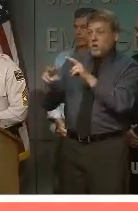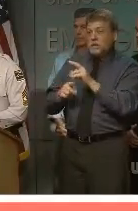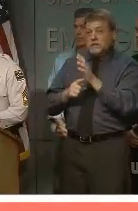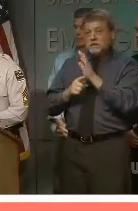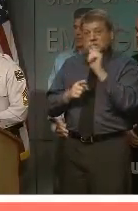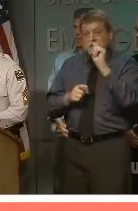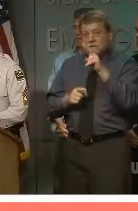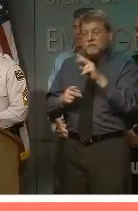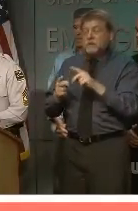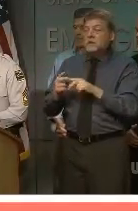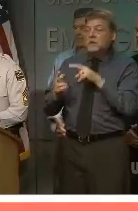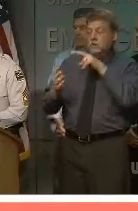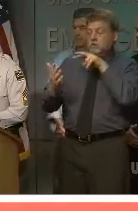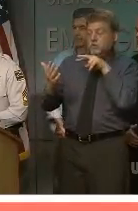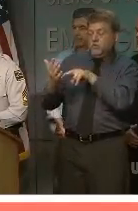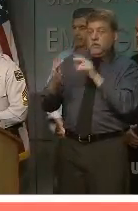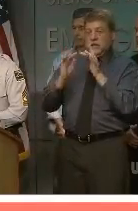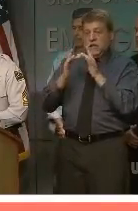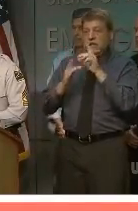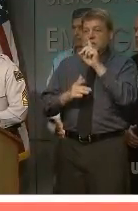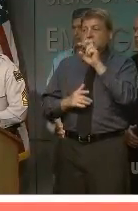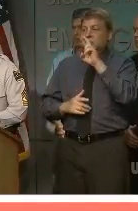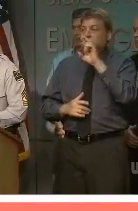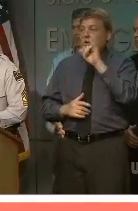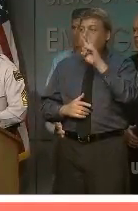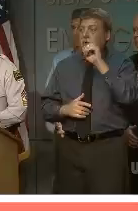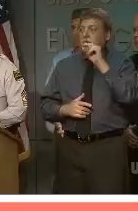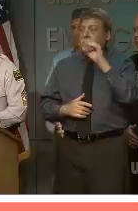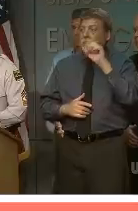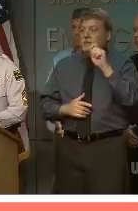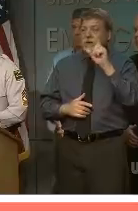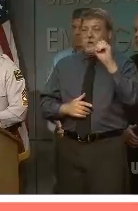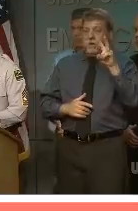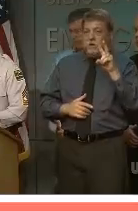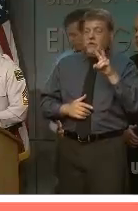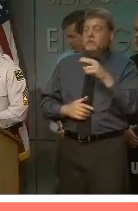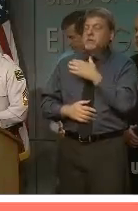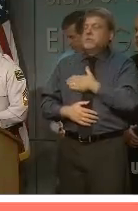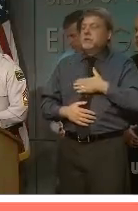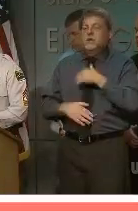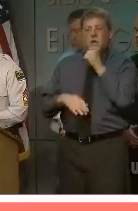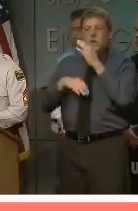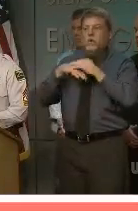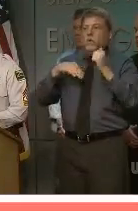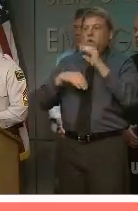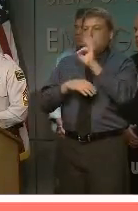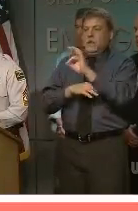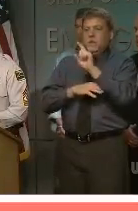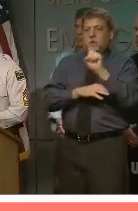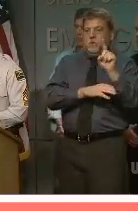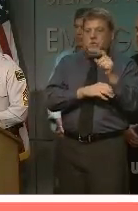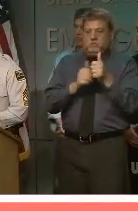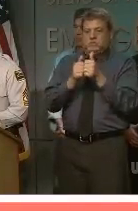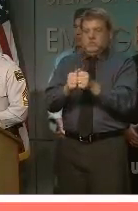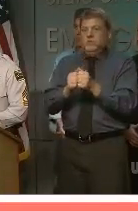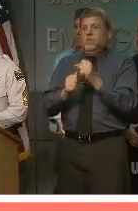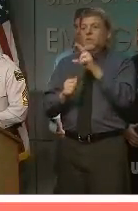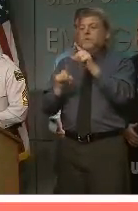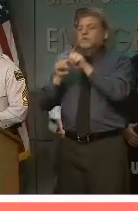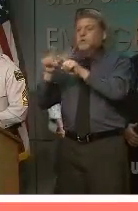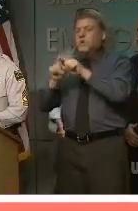and drivenc.gov for up-to-date roadway conditions. Please do not call 911 or Star